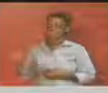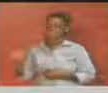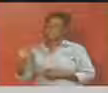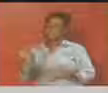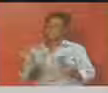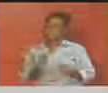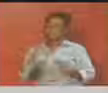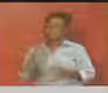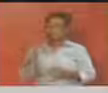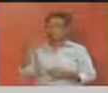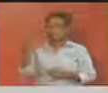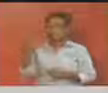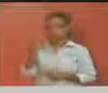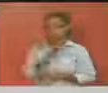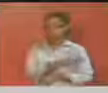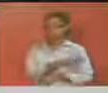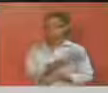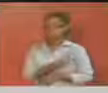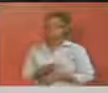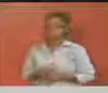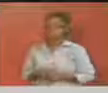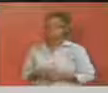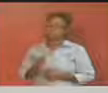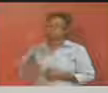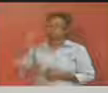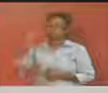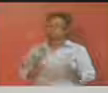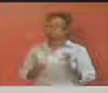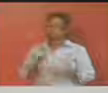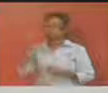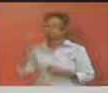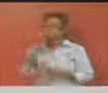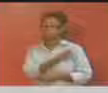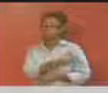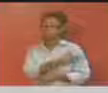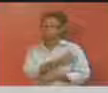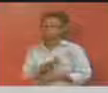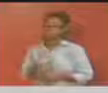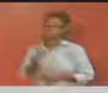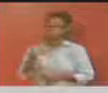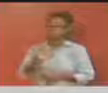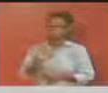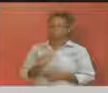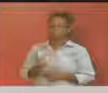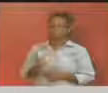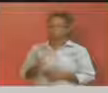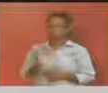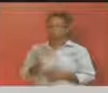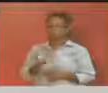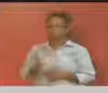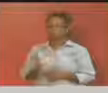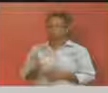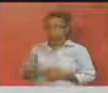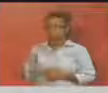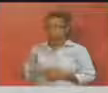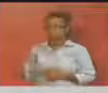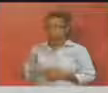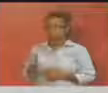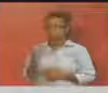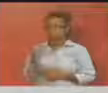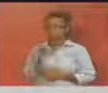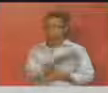North Central RHA, 4 sites. Northwest RHA, 2 sites, and we are looking at possibly more.